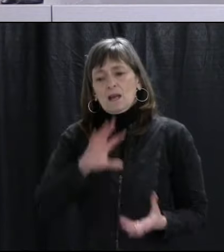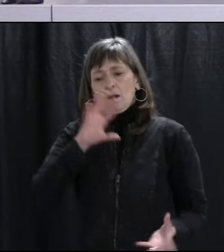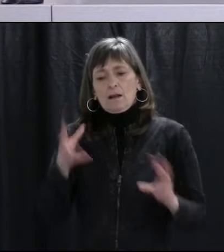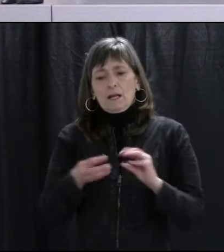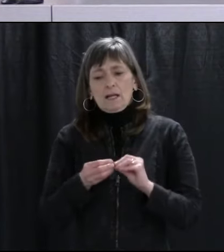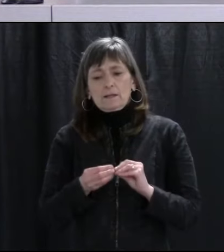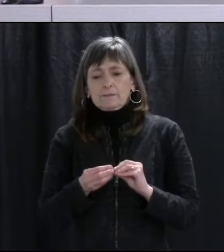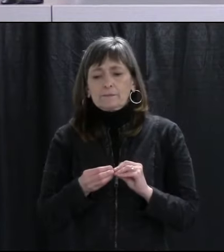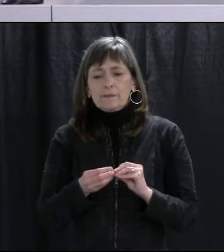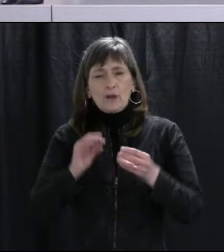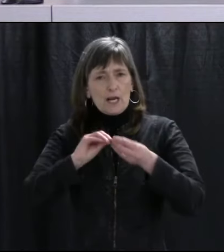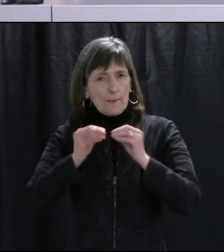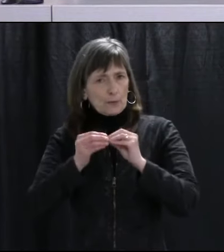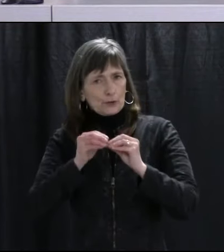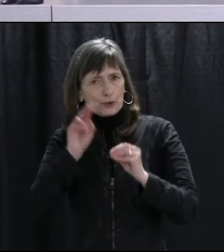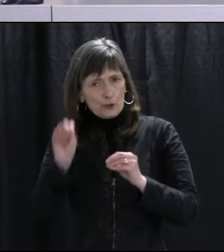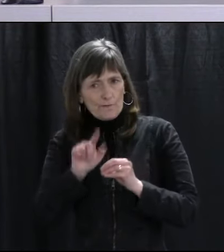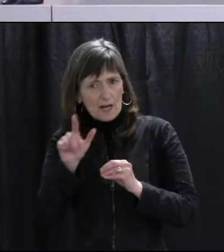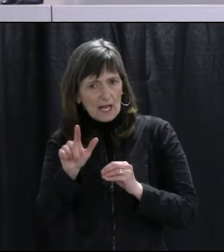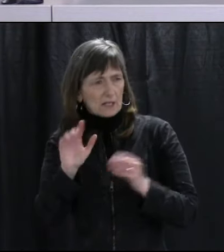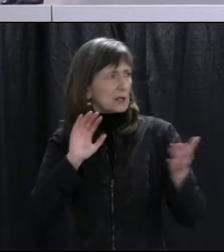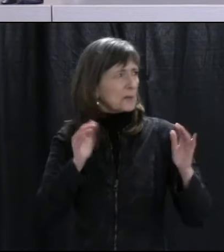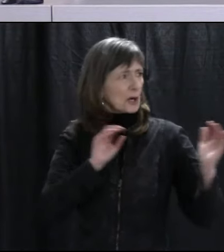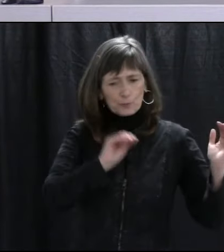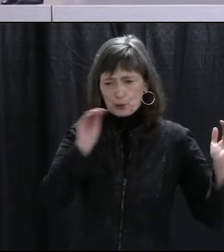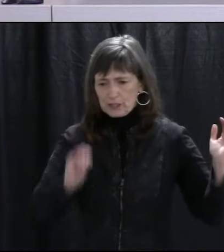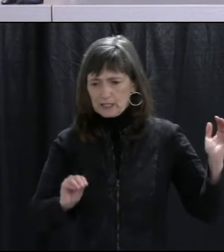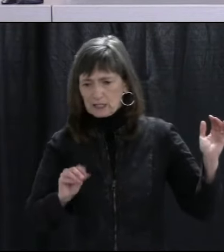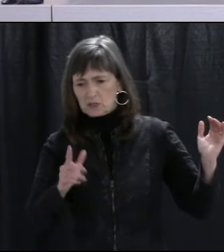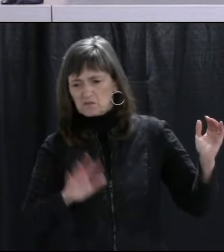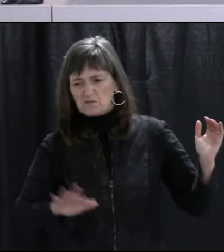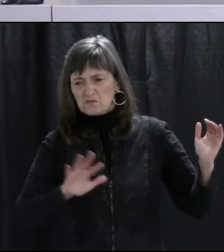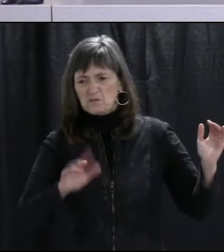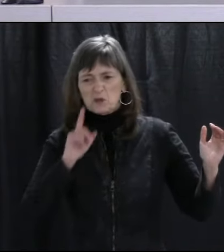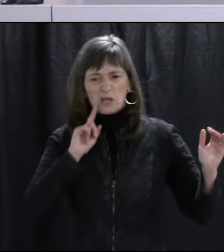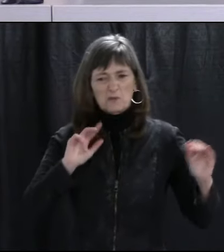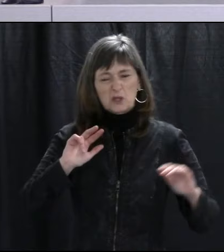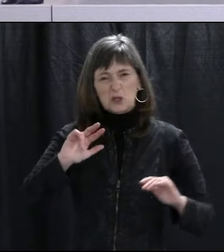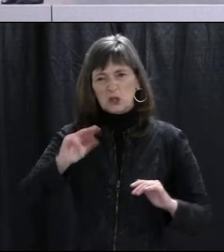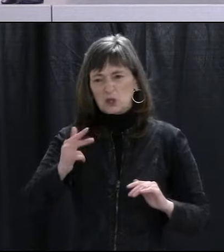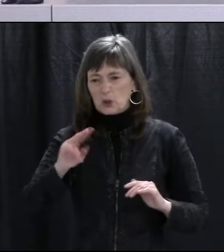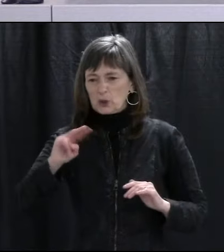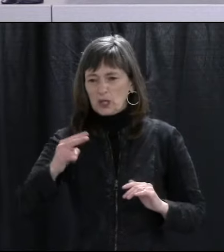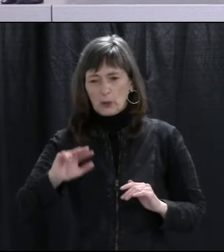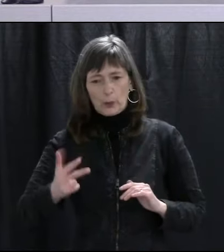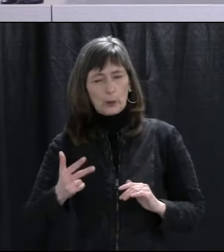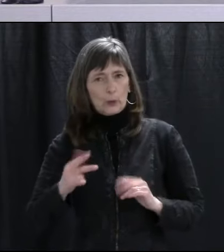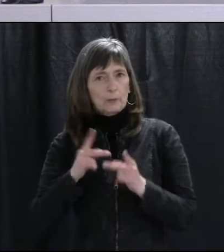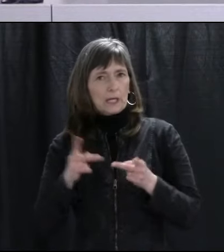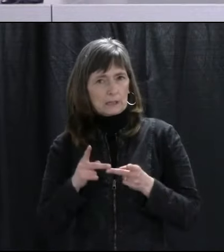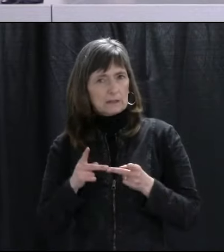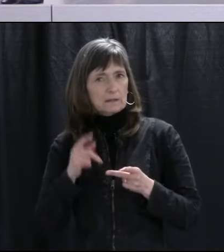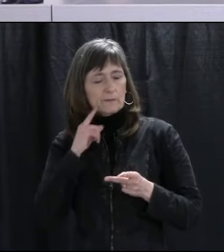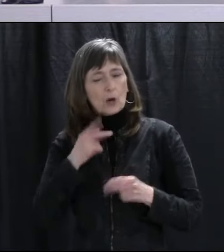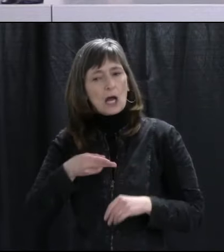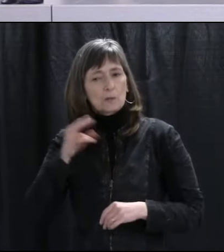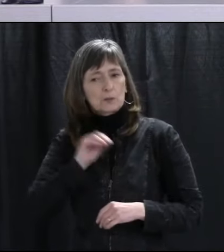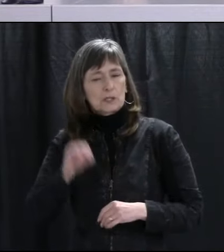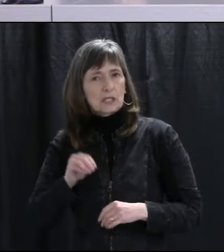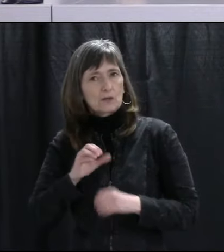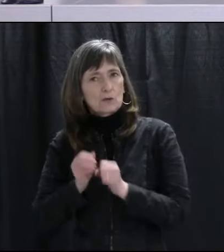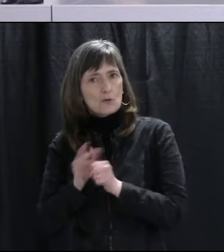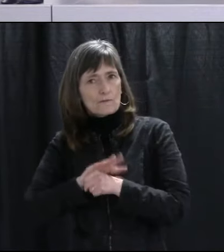now one of the highest. I haven't done the most recent math, but it looks like we're kind of around 2nd or 3rd highest. What do you say to people who are